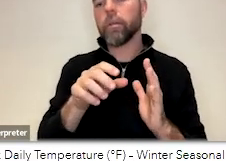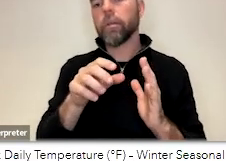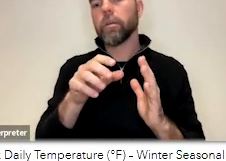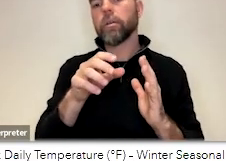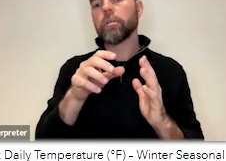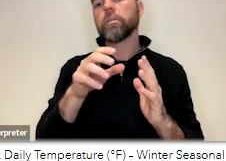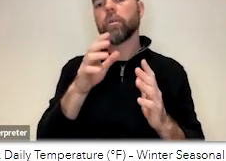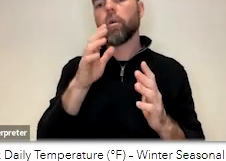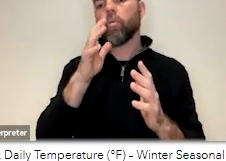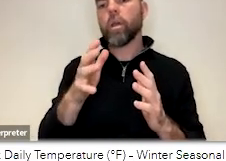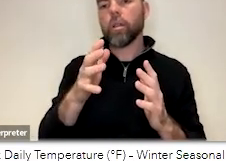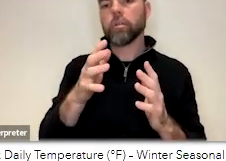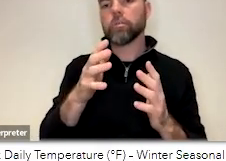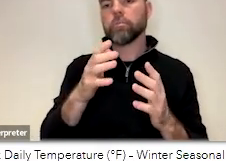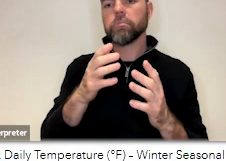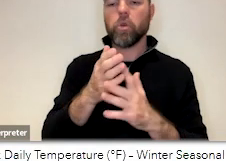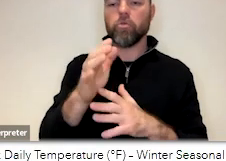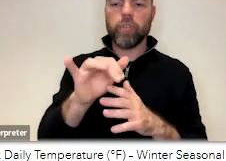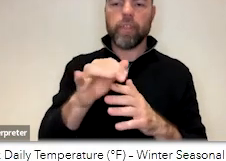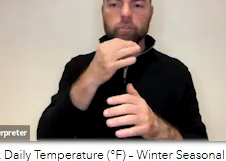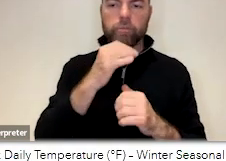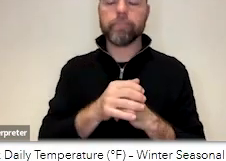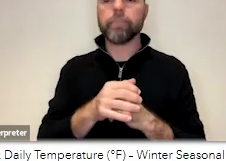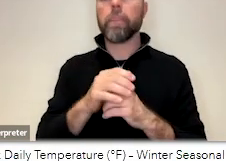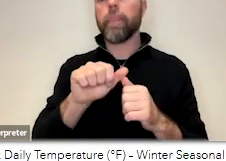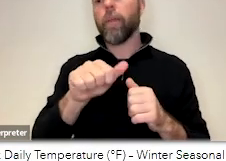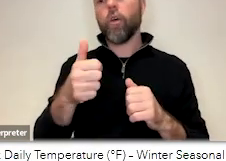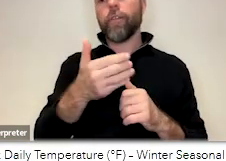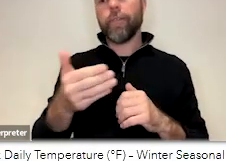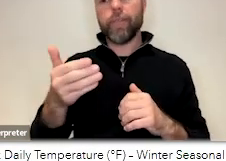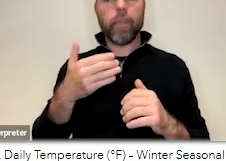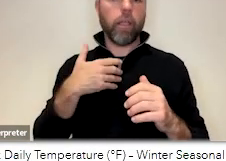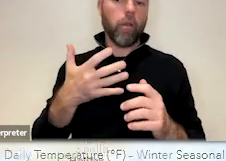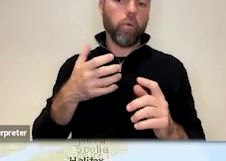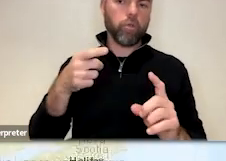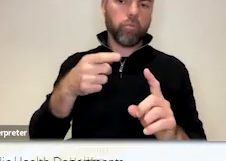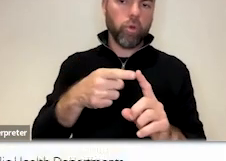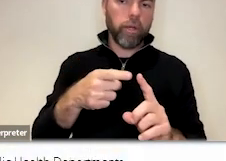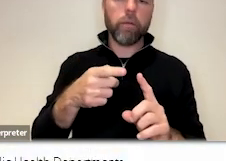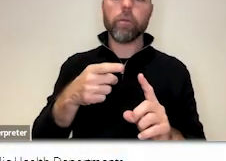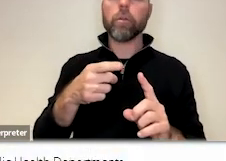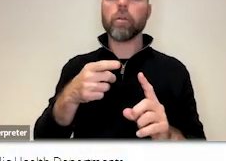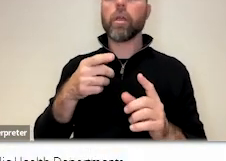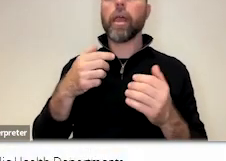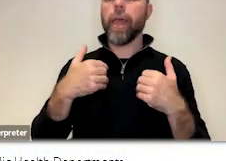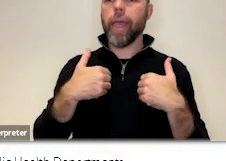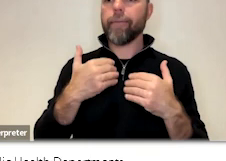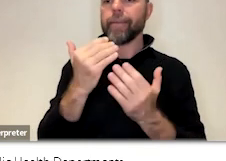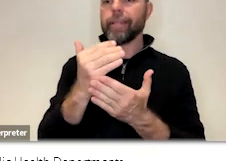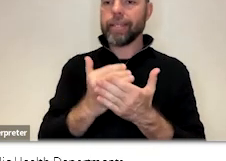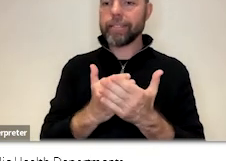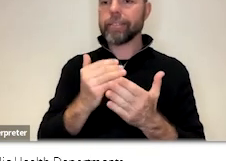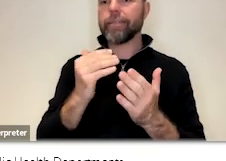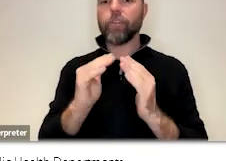of that in just a minute here. The other thing that I want to point out is that we also have a list of